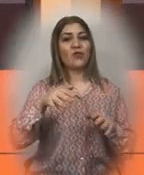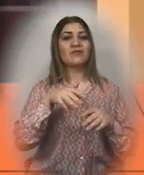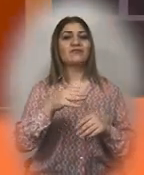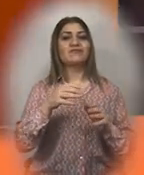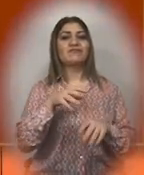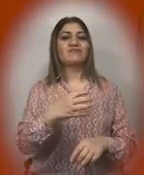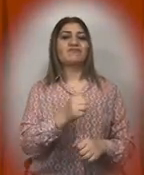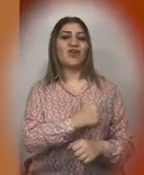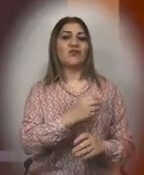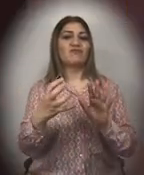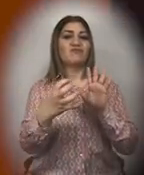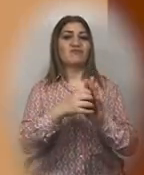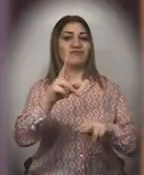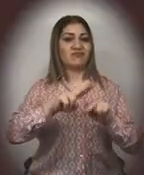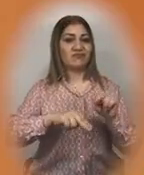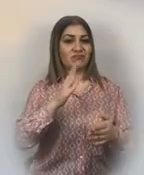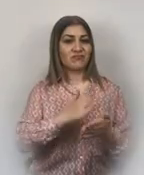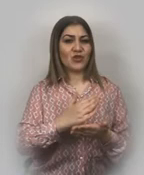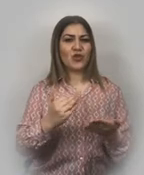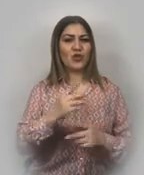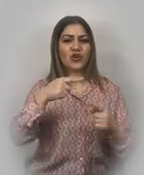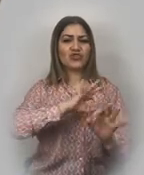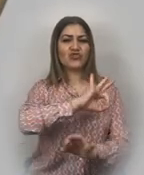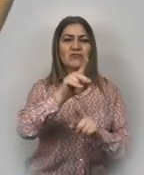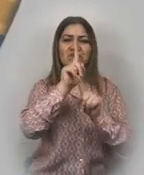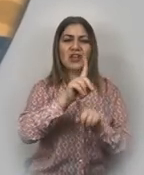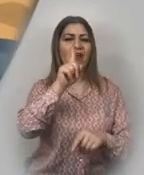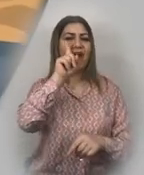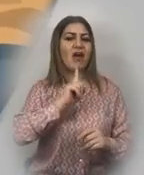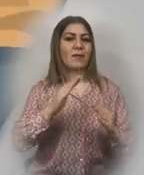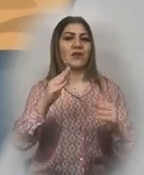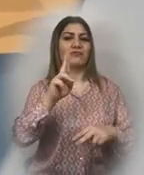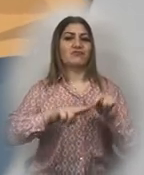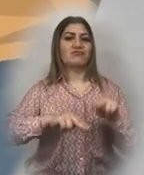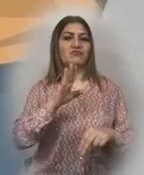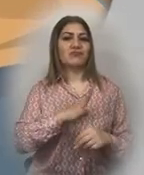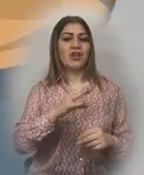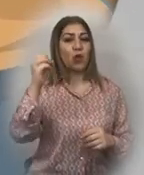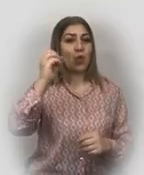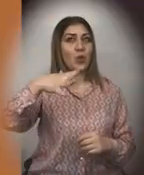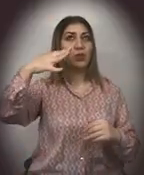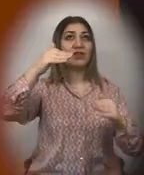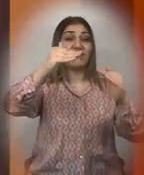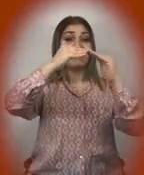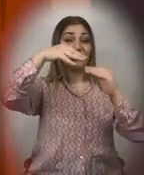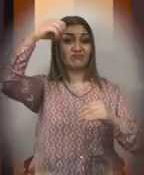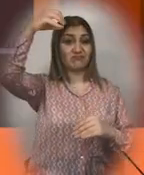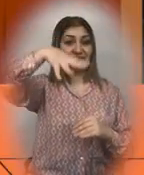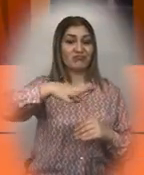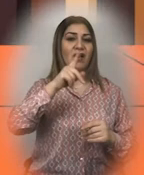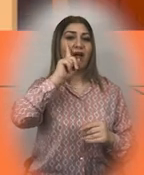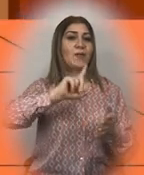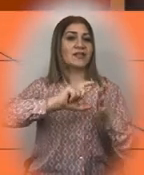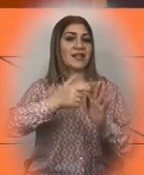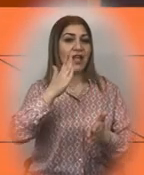architectural solutions that provided comfort and relaxation to the weary visitors its courts were lit by year dicks special